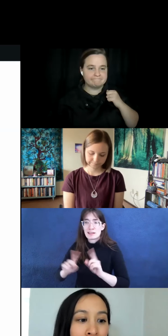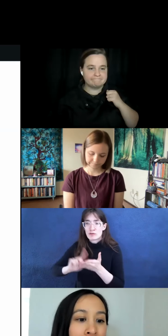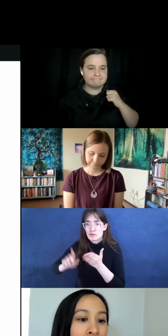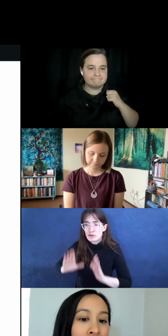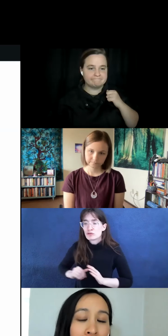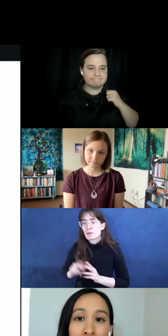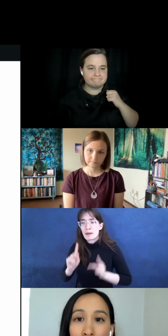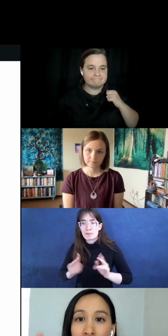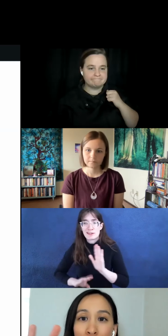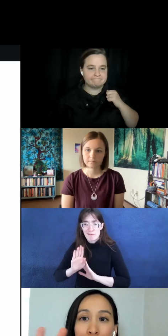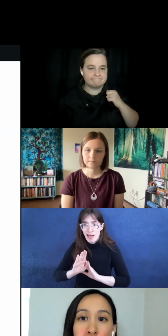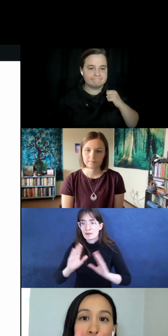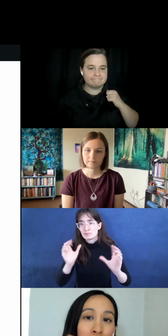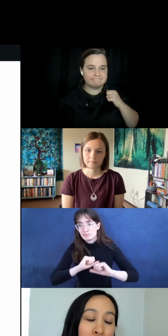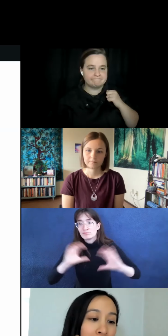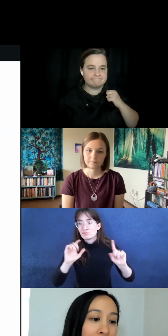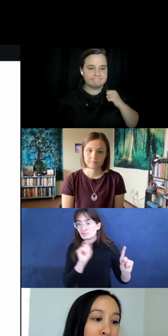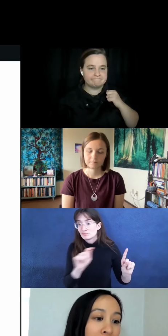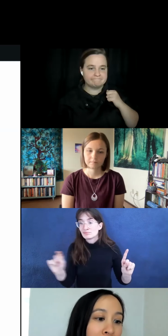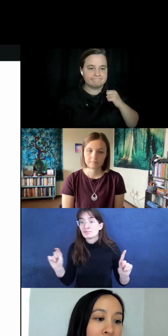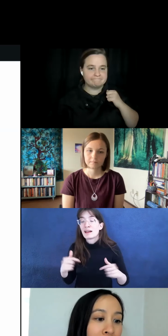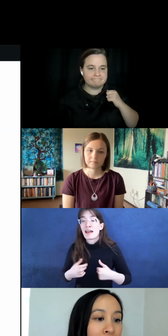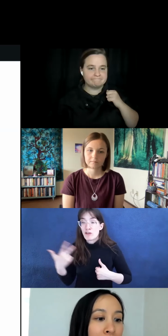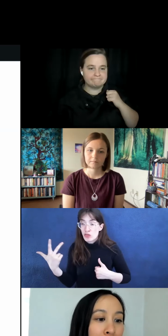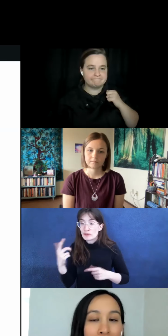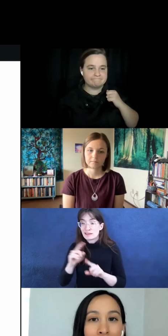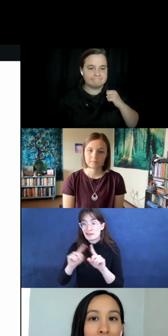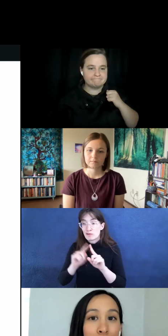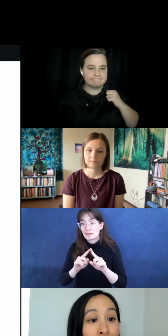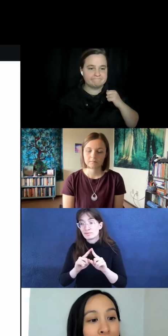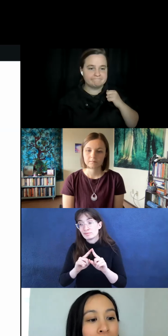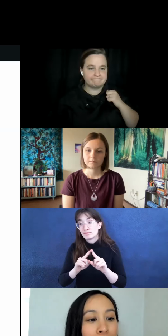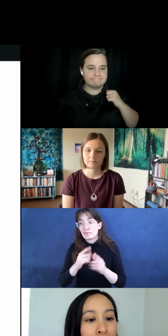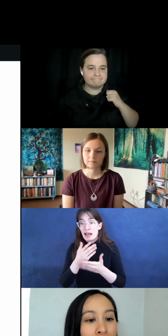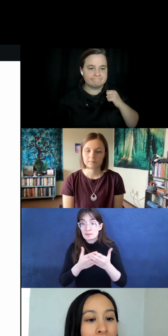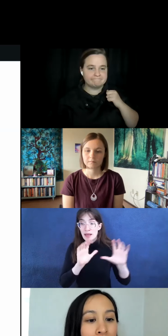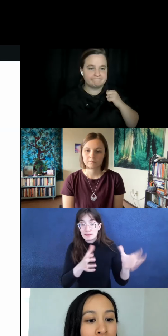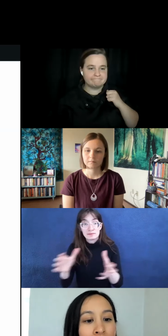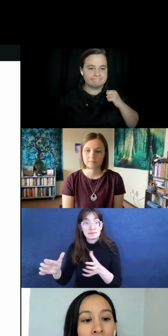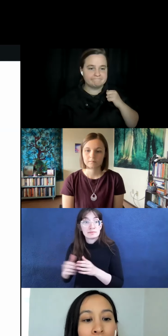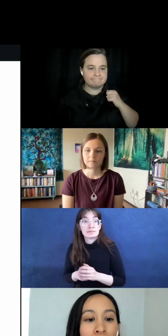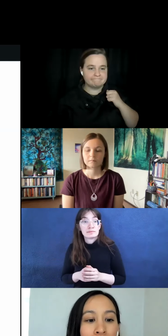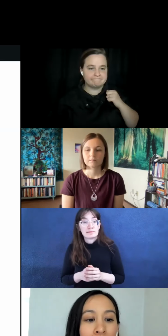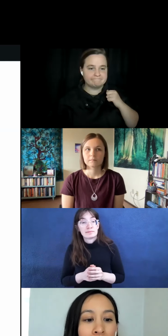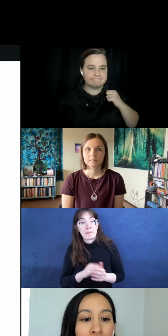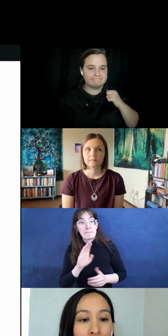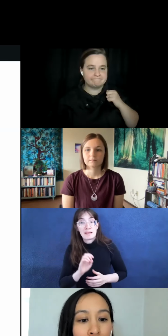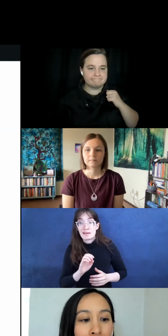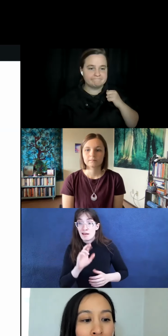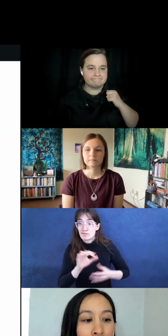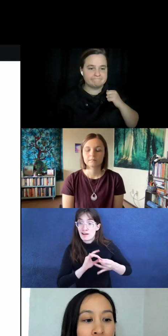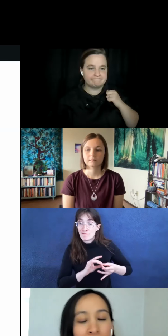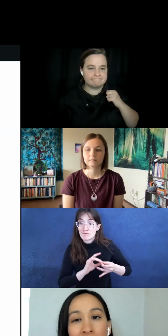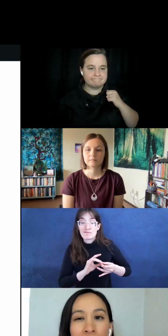them. And we'll group them into 3 aspects: B/refriending your body, reconnecting those